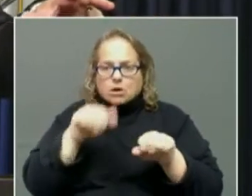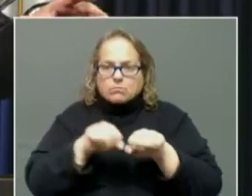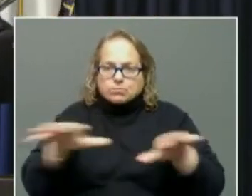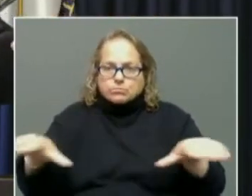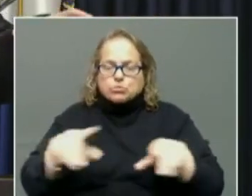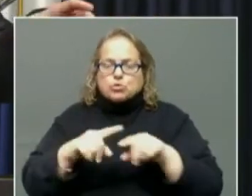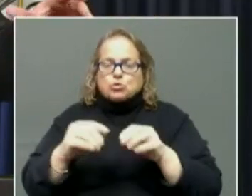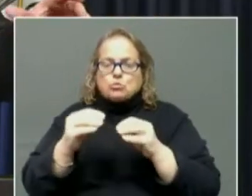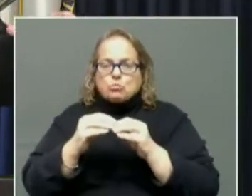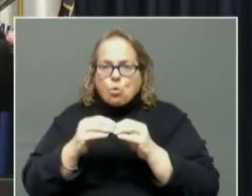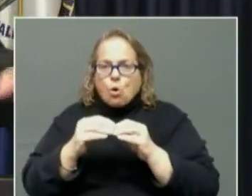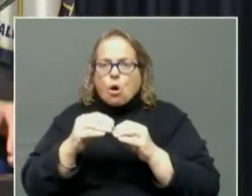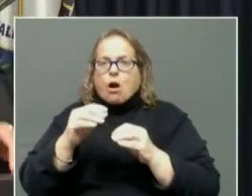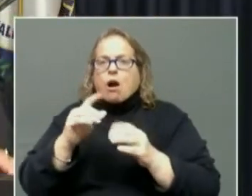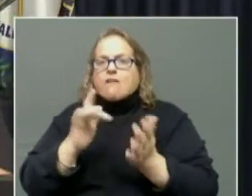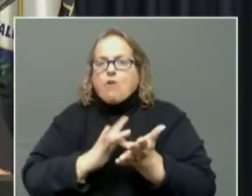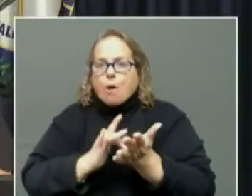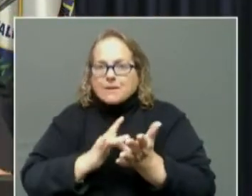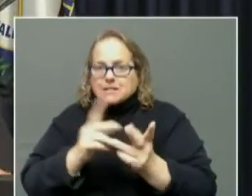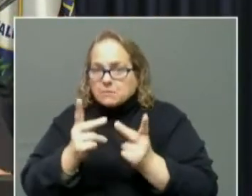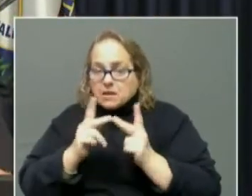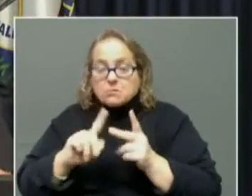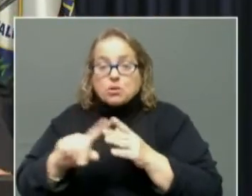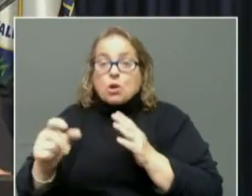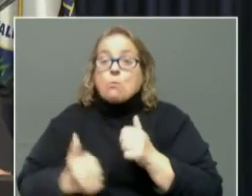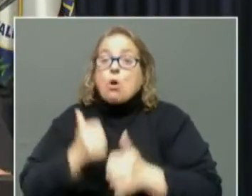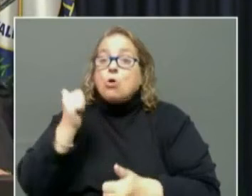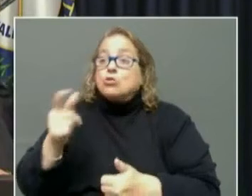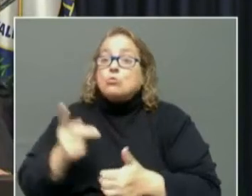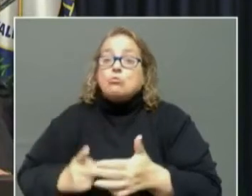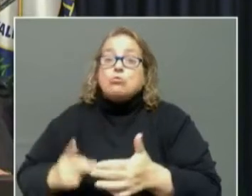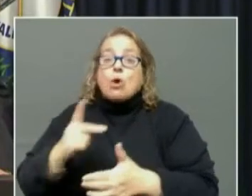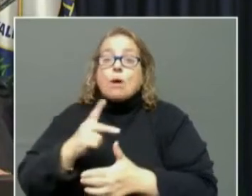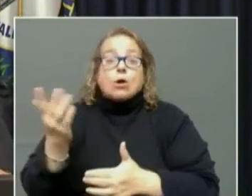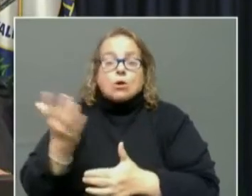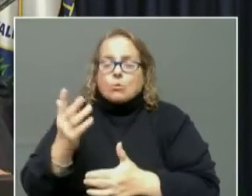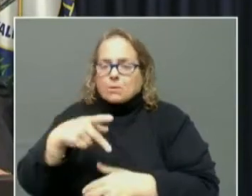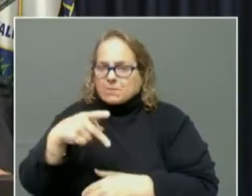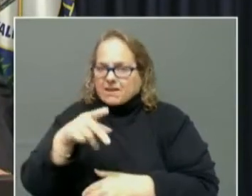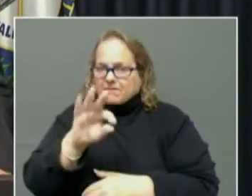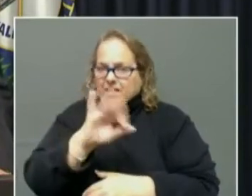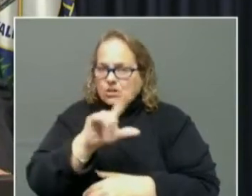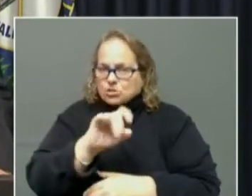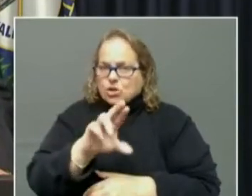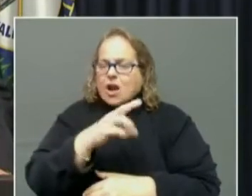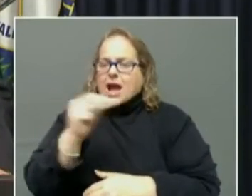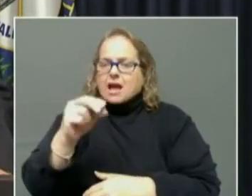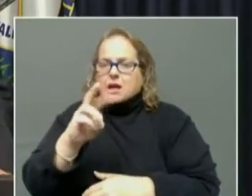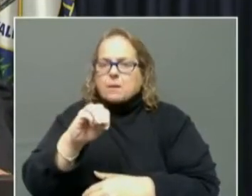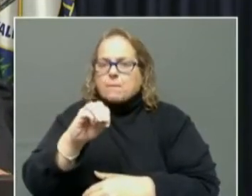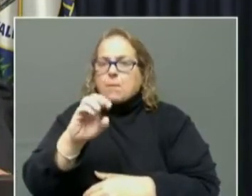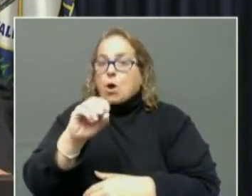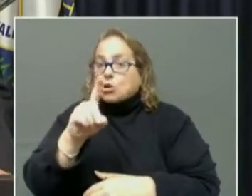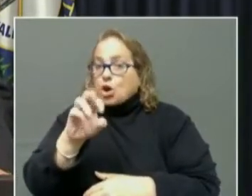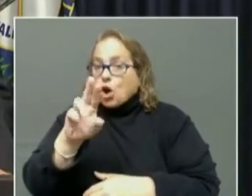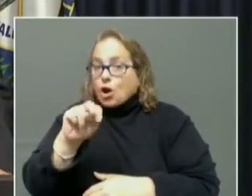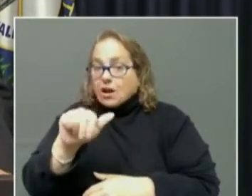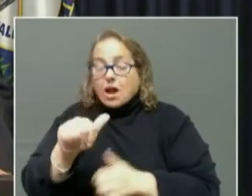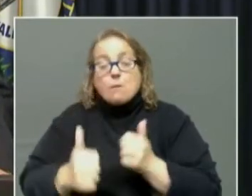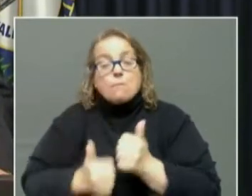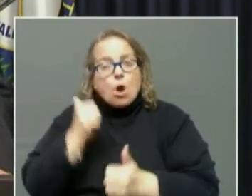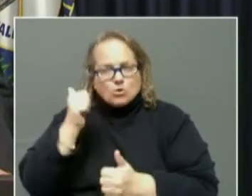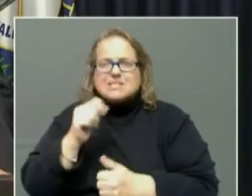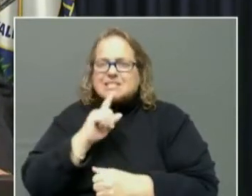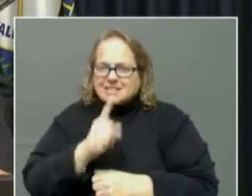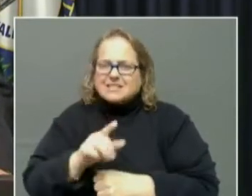and mortar. Again, those are primarily Pfizer and Moderna. And just about everything out there is Pfizer and Moderna. This